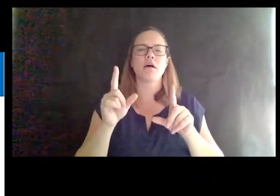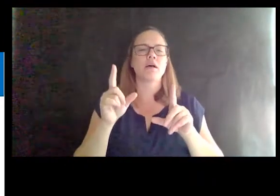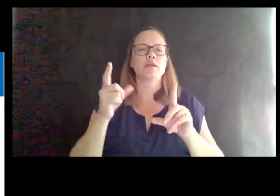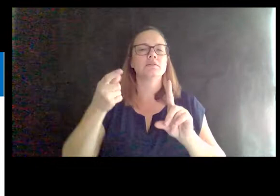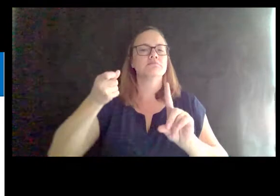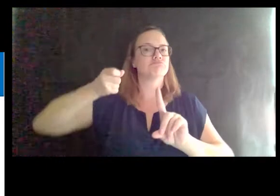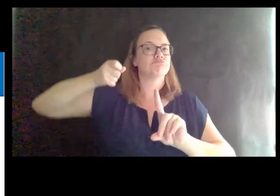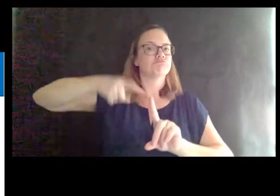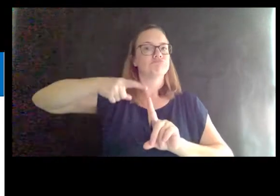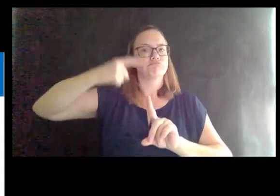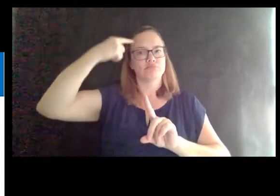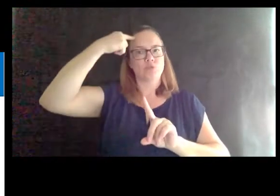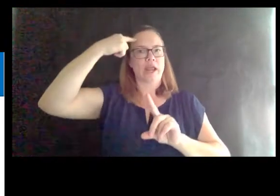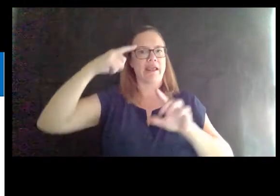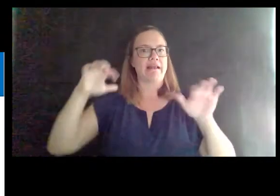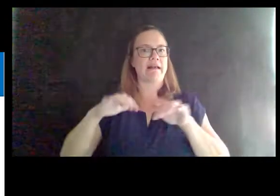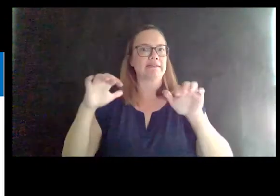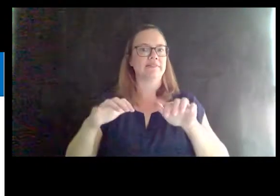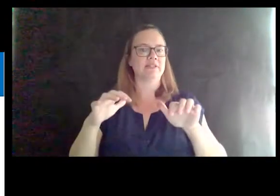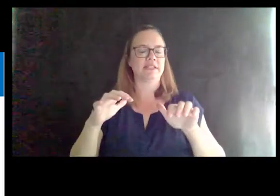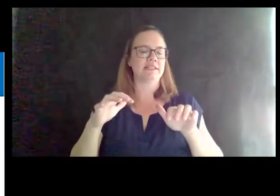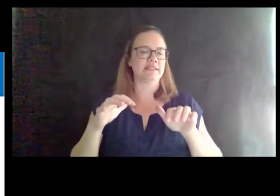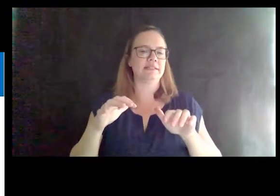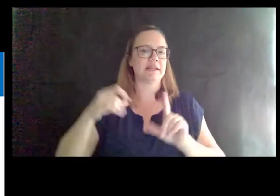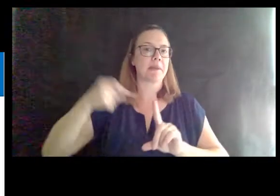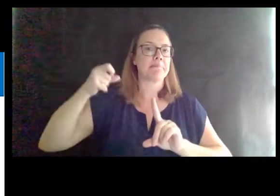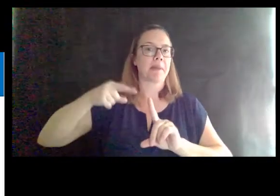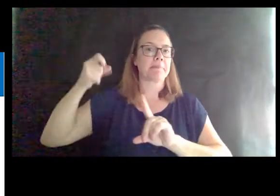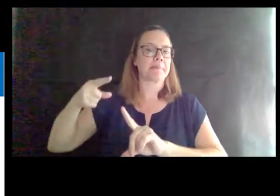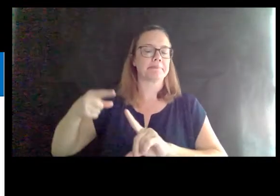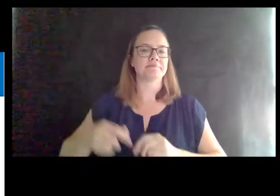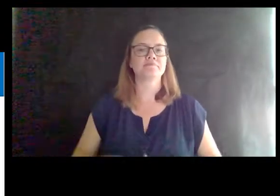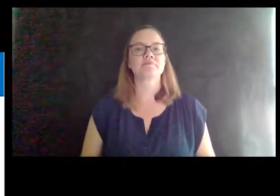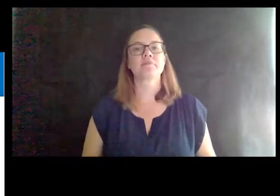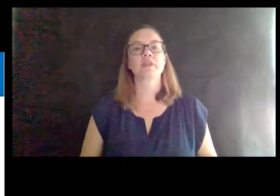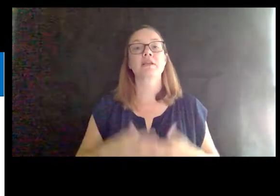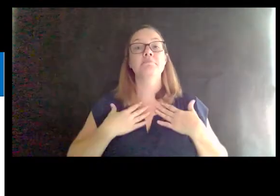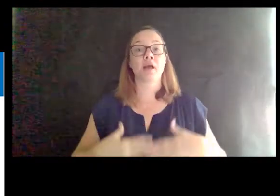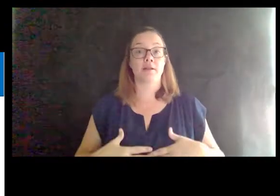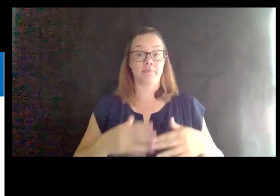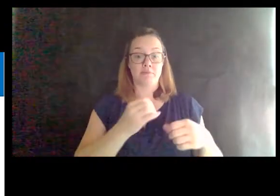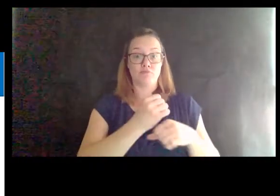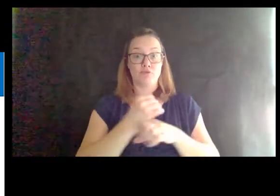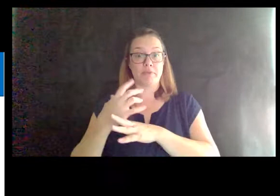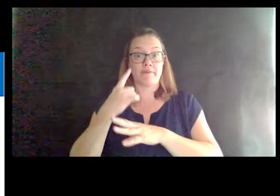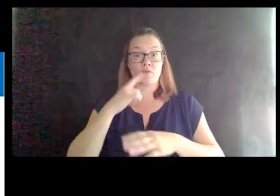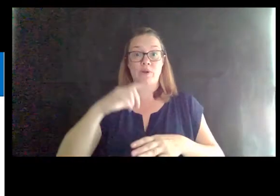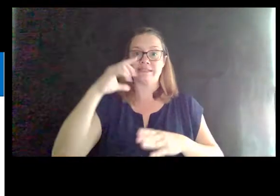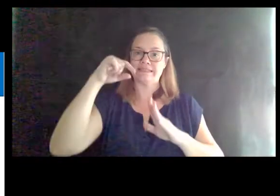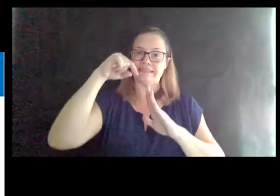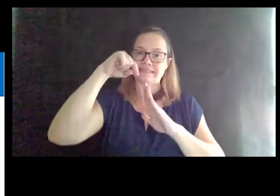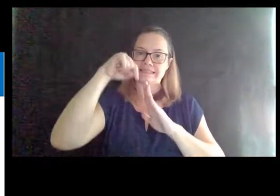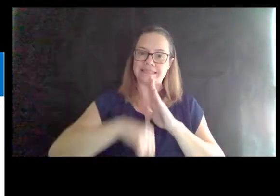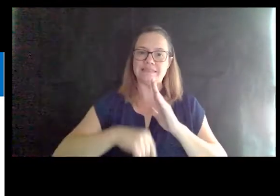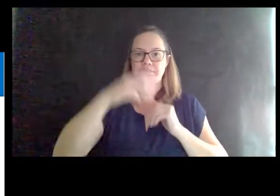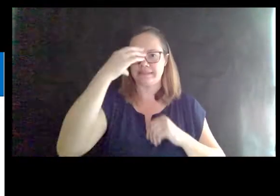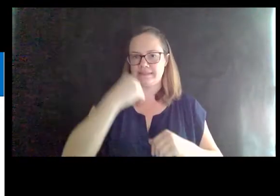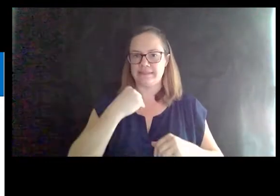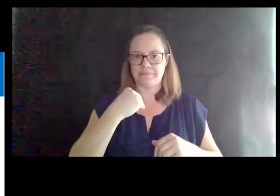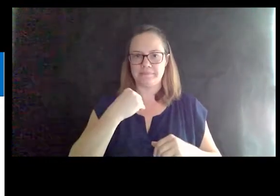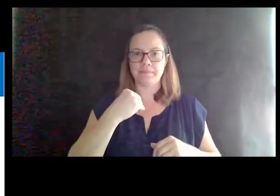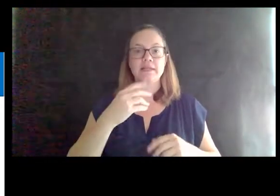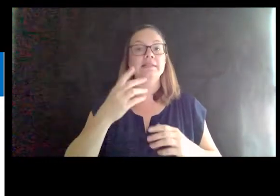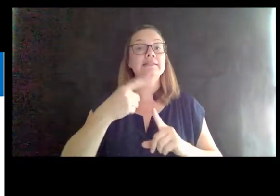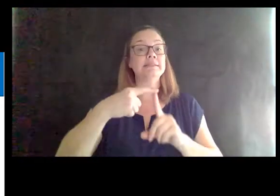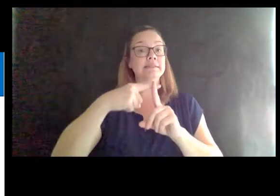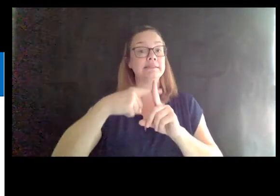brain activity. The body begins to prepare for a deep sleep and body temperature begins to drop